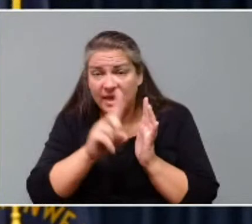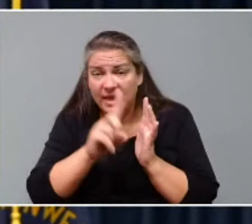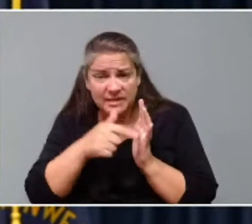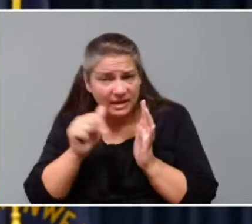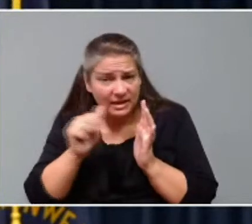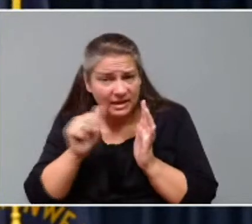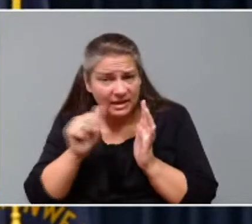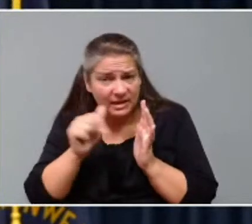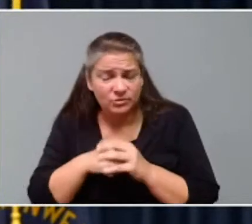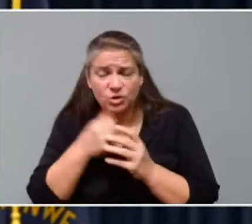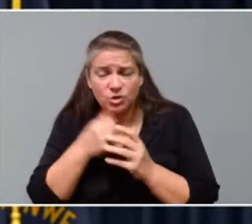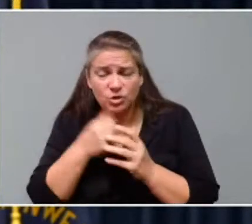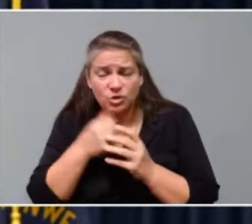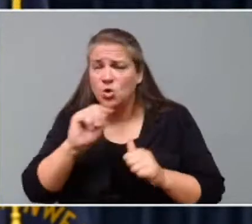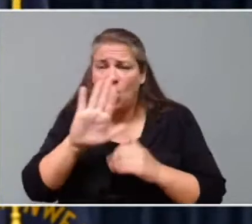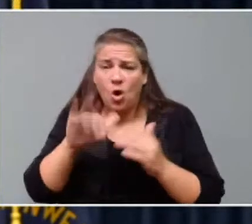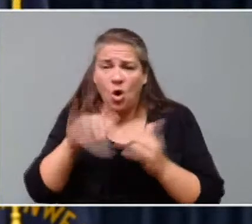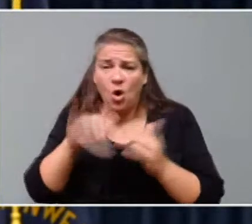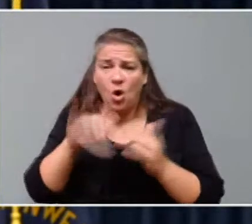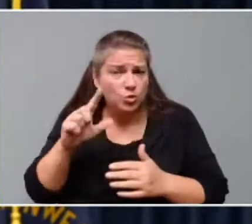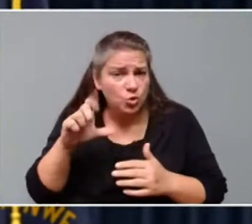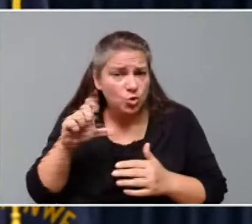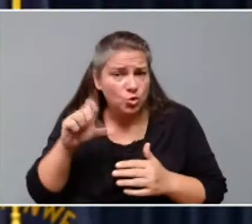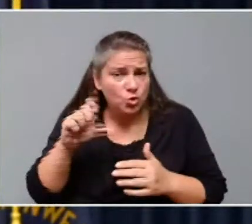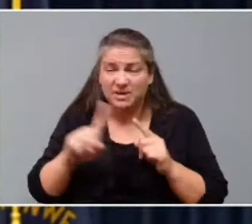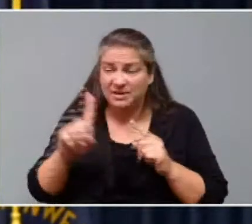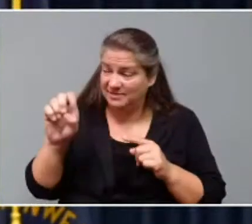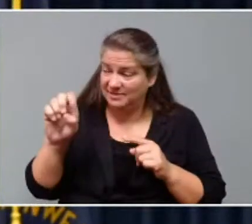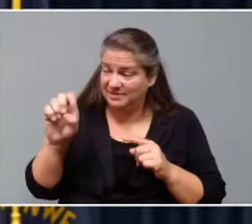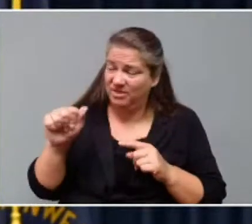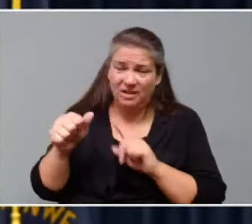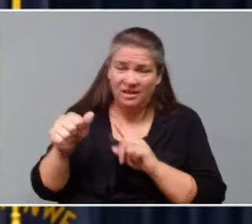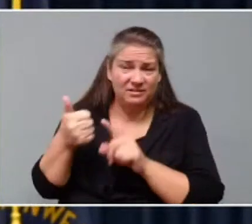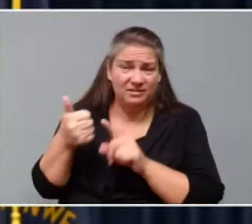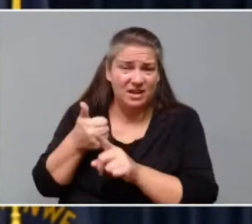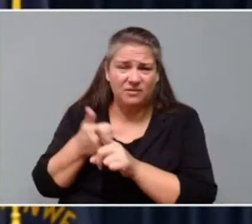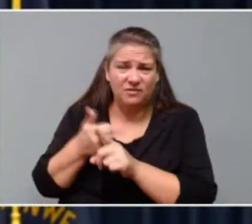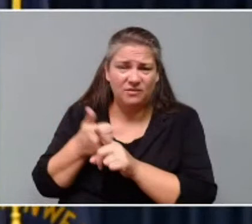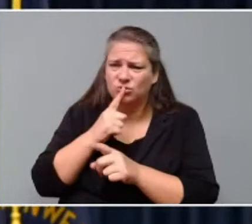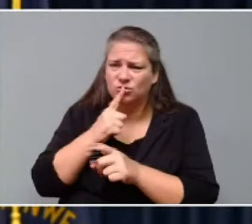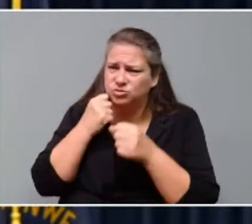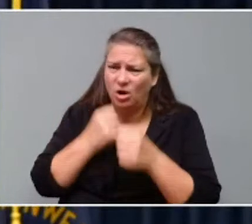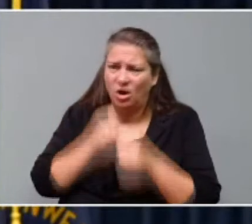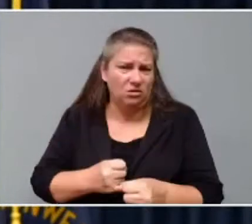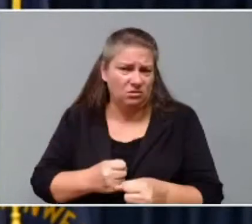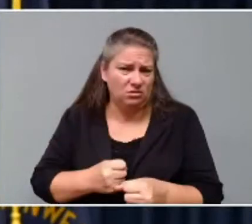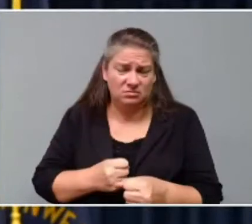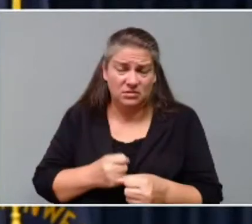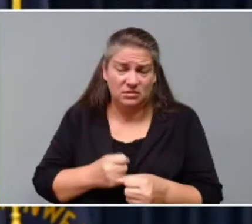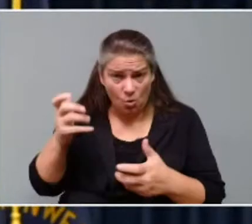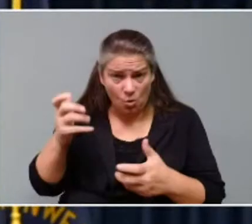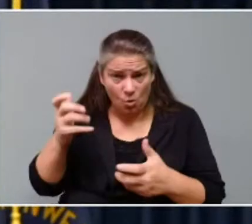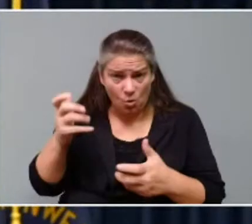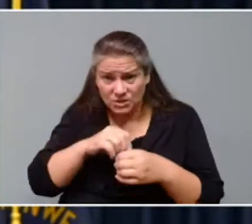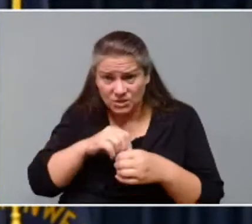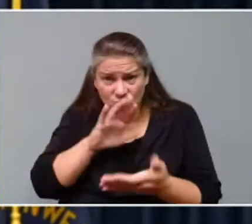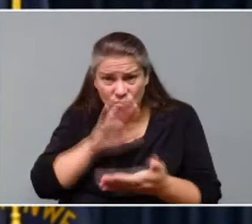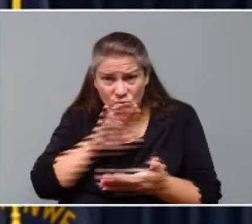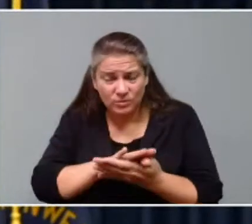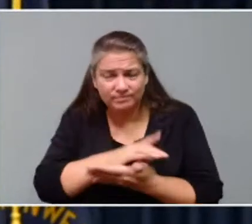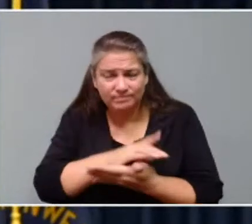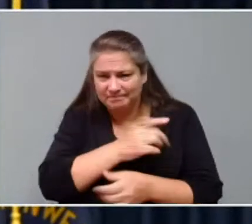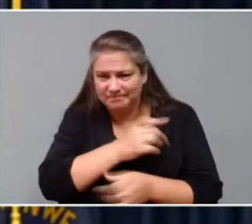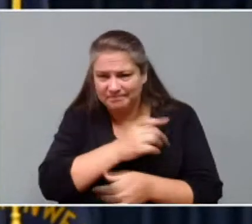the different other tools that are out there, but Delta's too strong. And if they want their kids in school, which they did, they made the tough decision, even with some